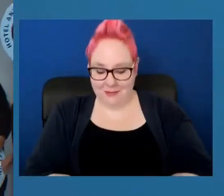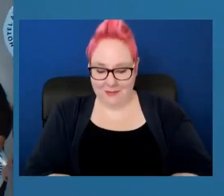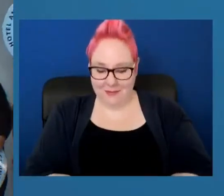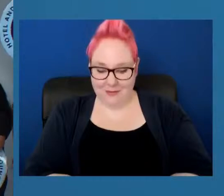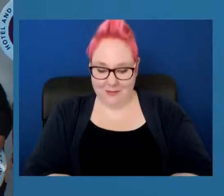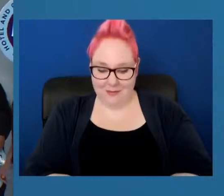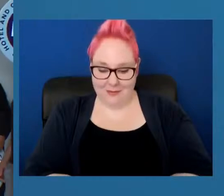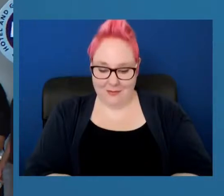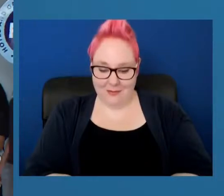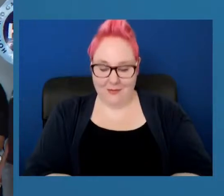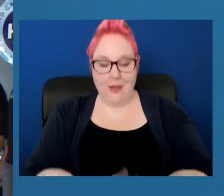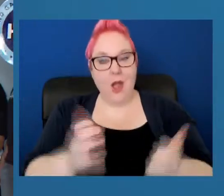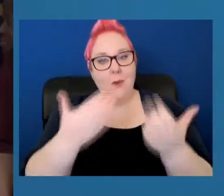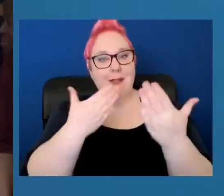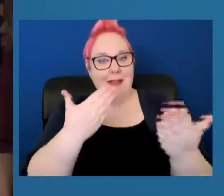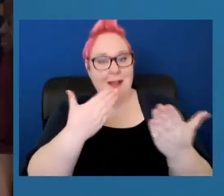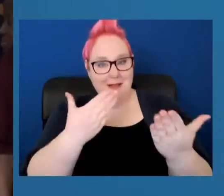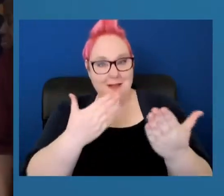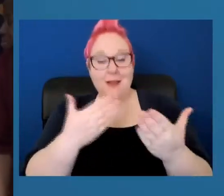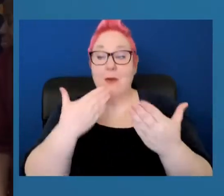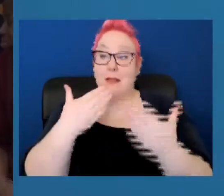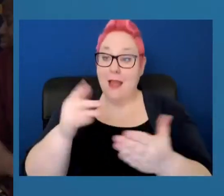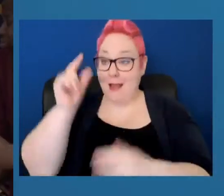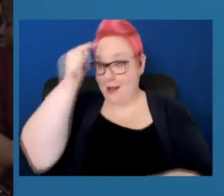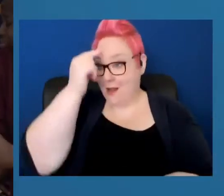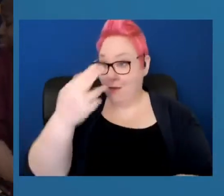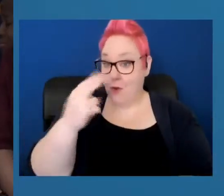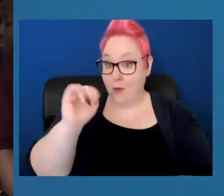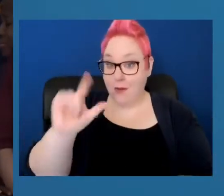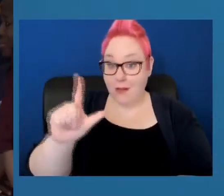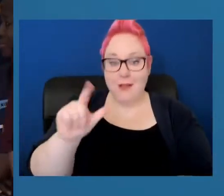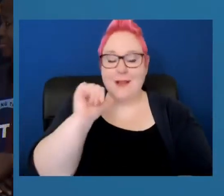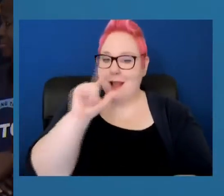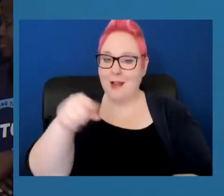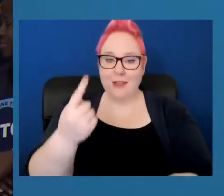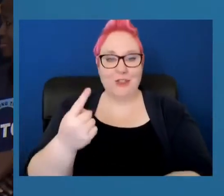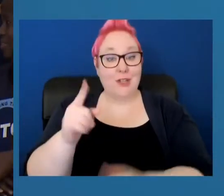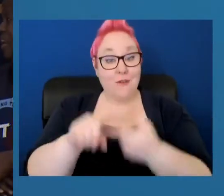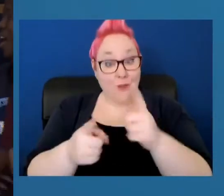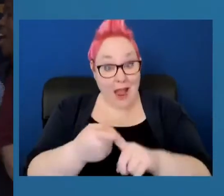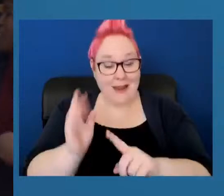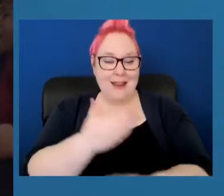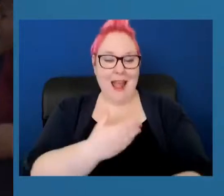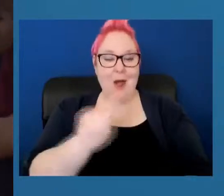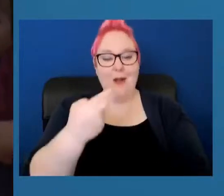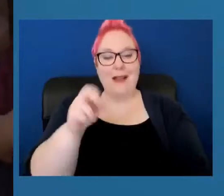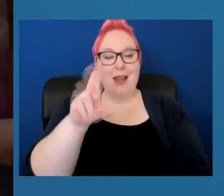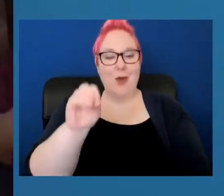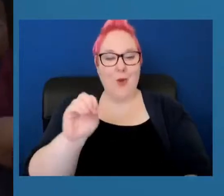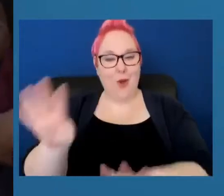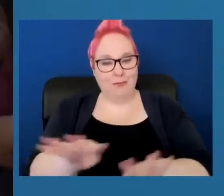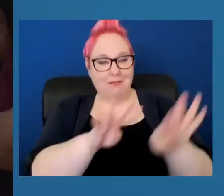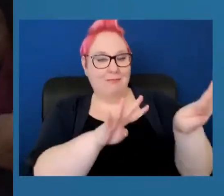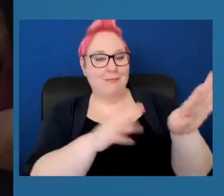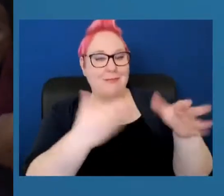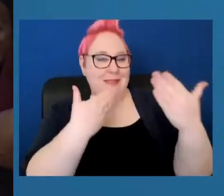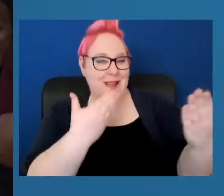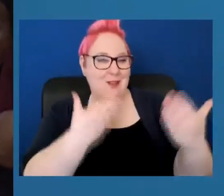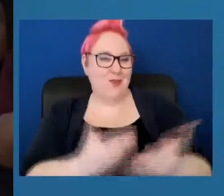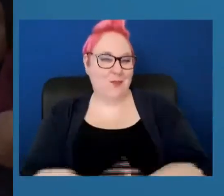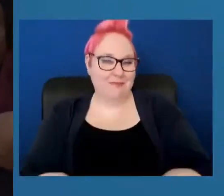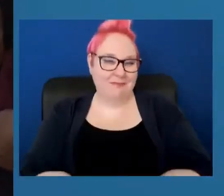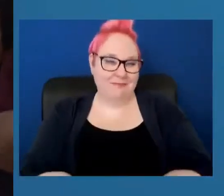I want to thank you. I want to thank Governor Hochul. You are not just our friend, you are our hero. Thank you, Governor.